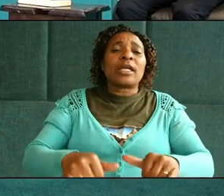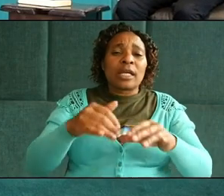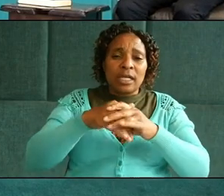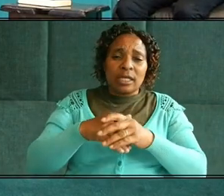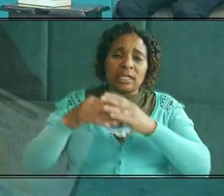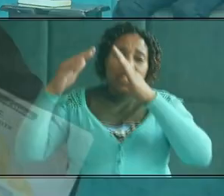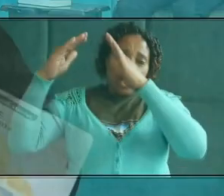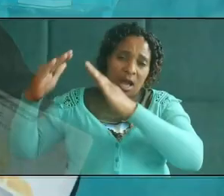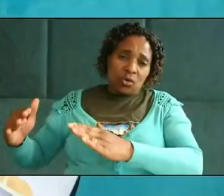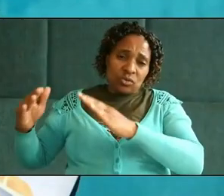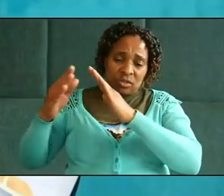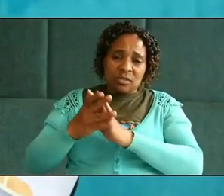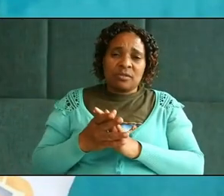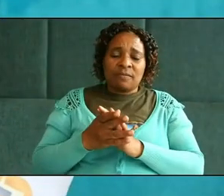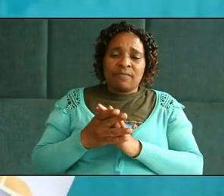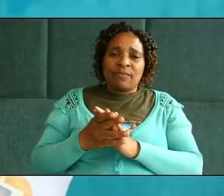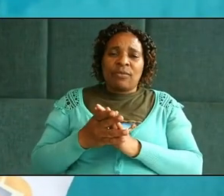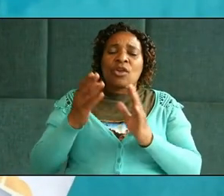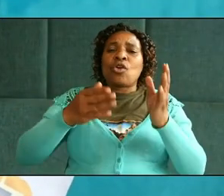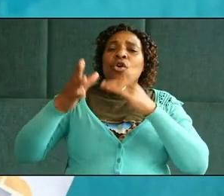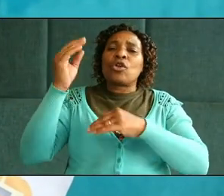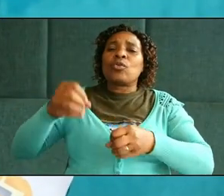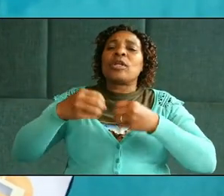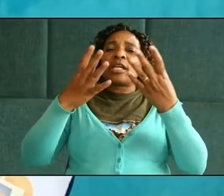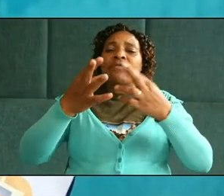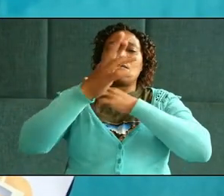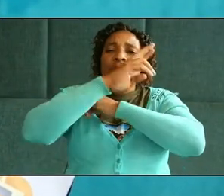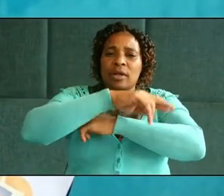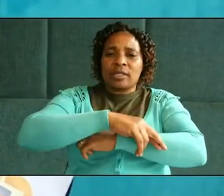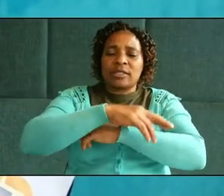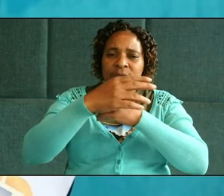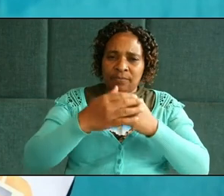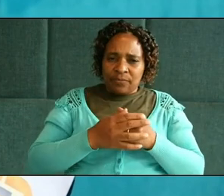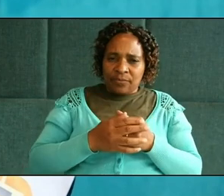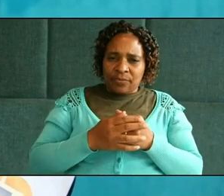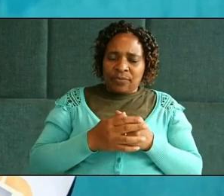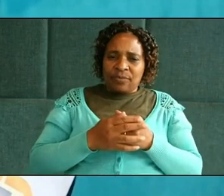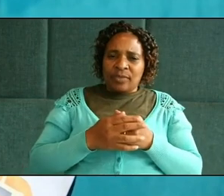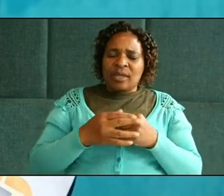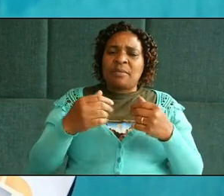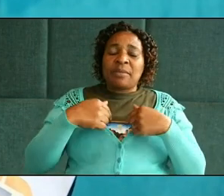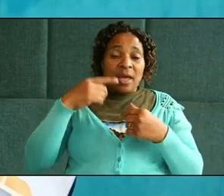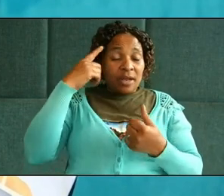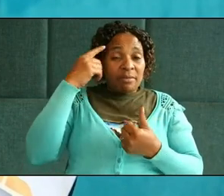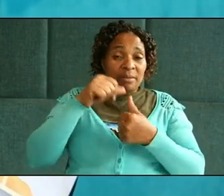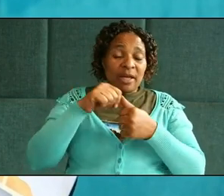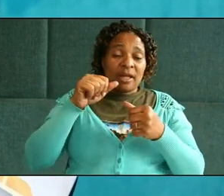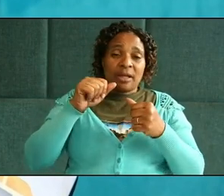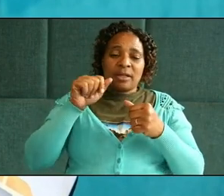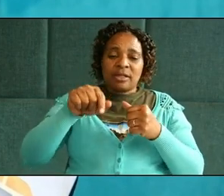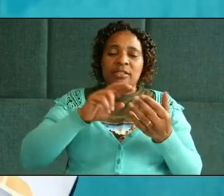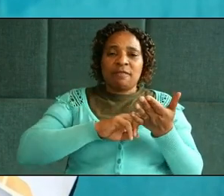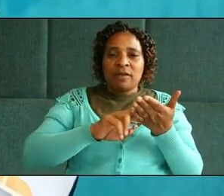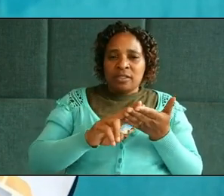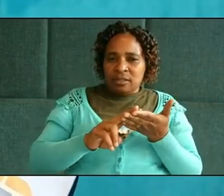shelter, like, God will give you rest. Like, I remember this verse.